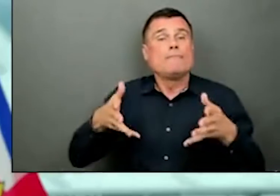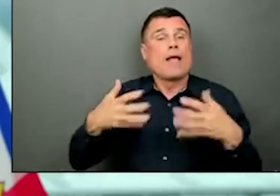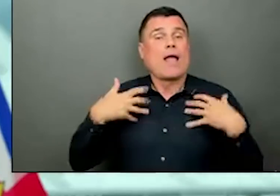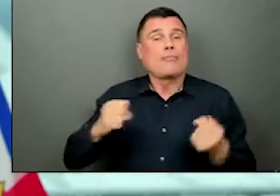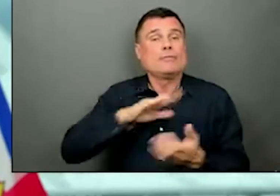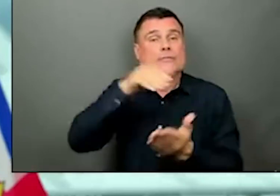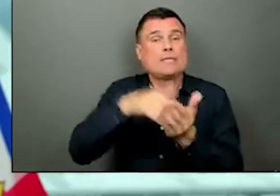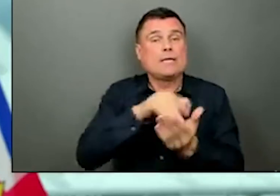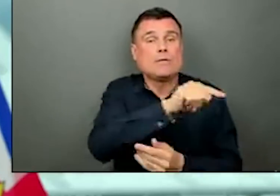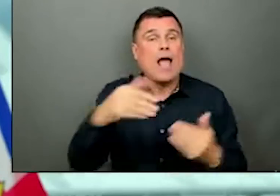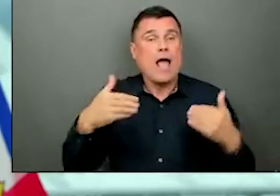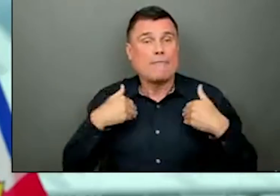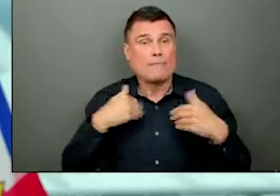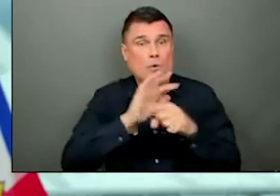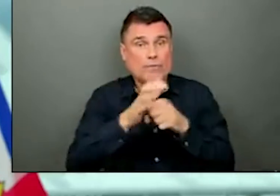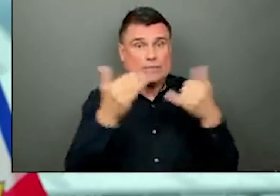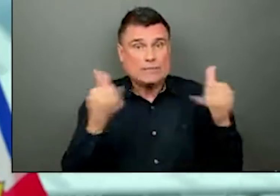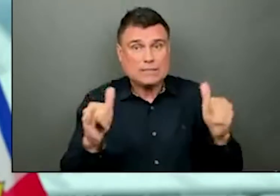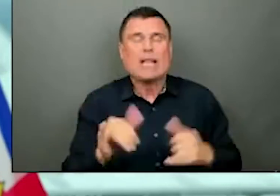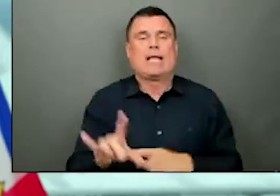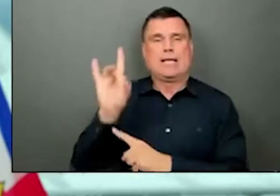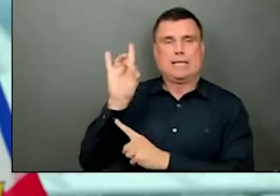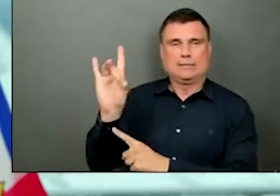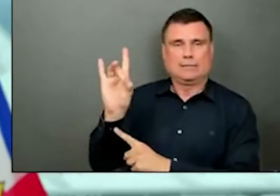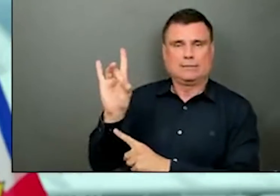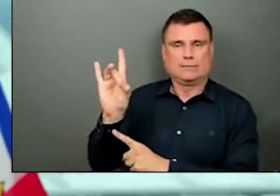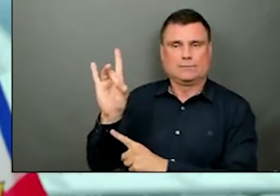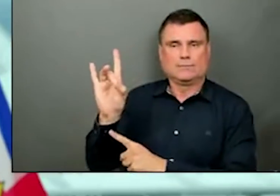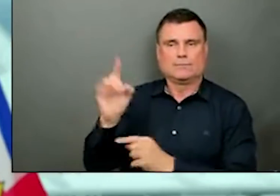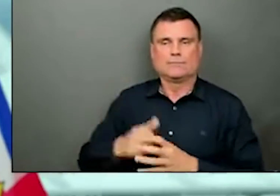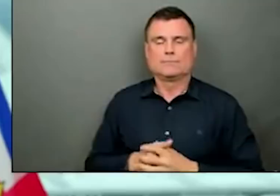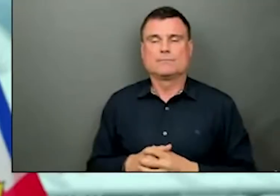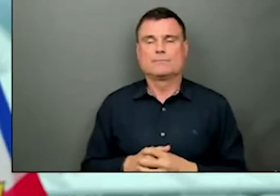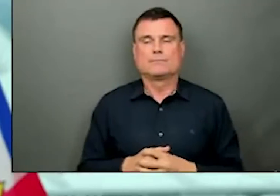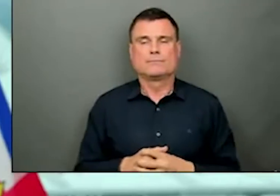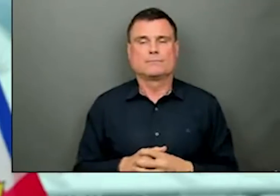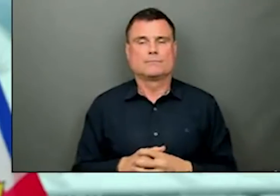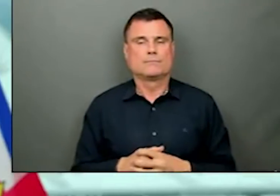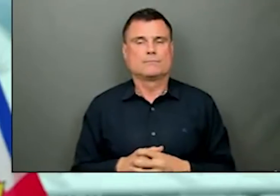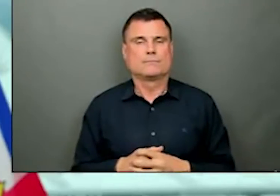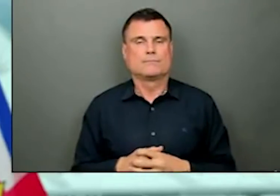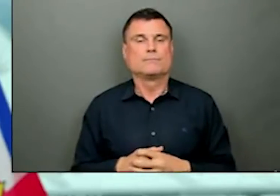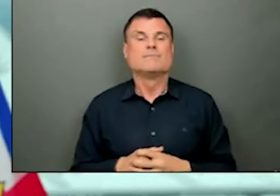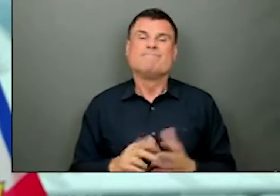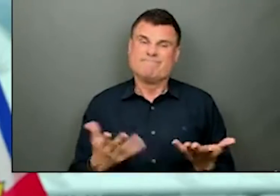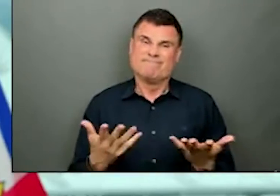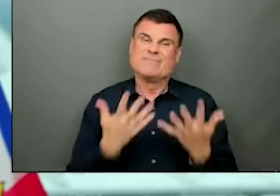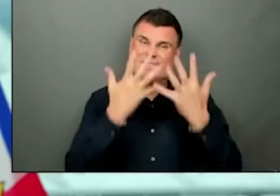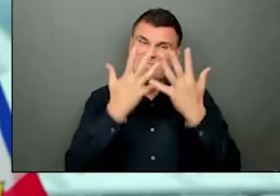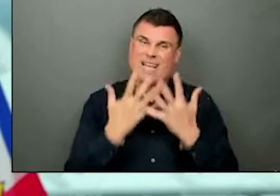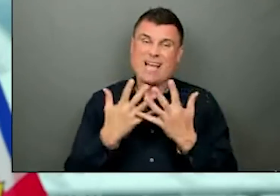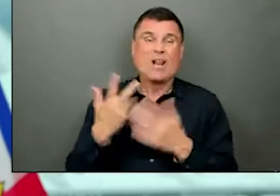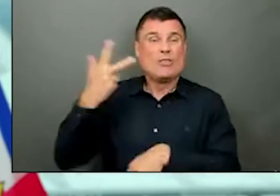more people in British Columbia who've died from COVID-19, bringing the total number of people in BC to